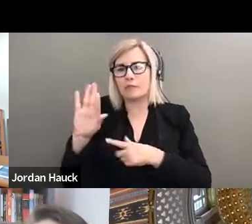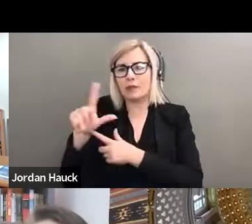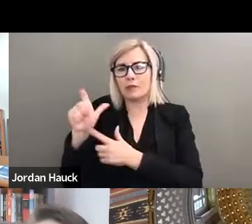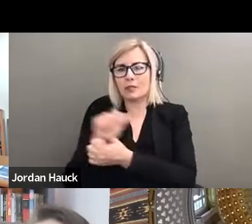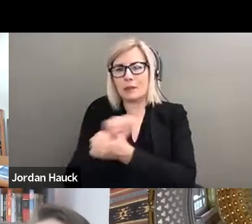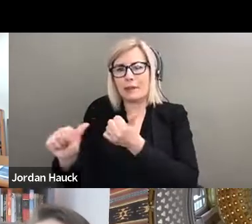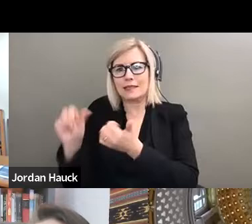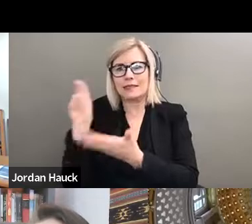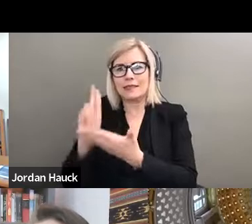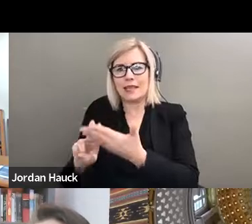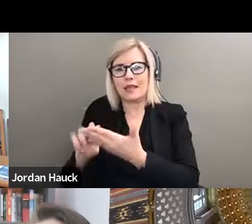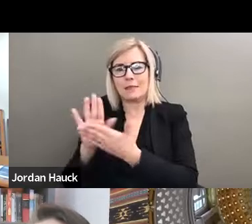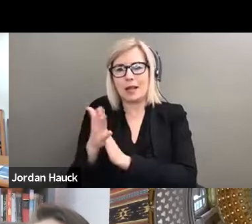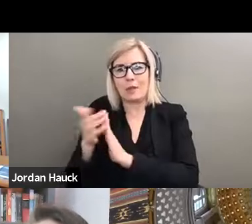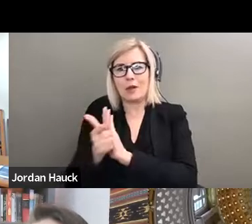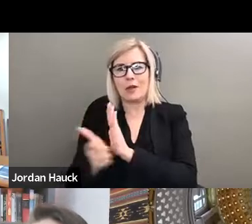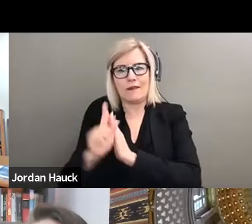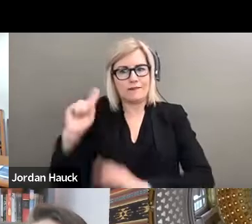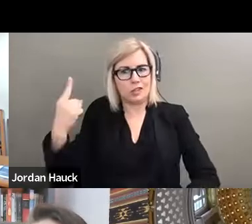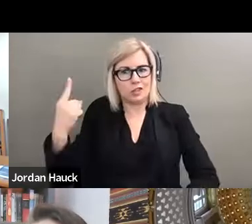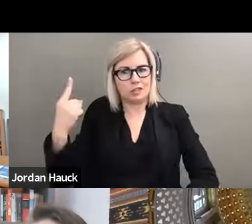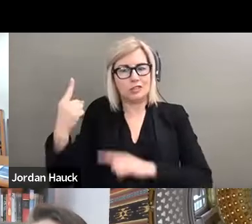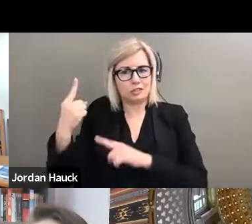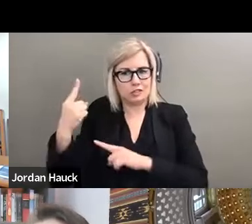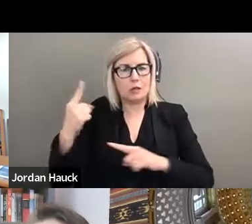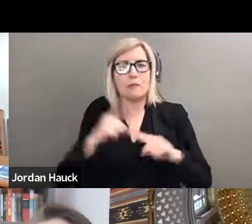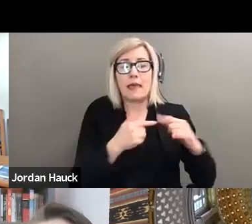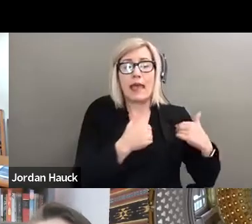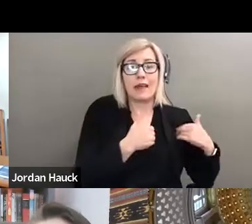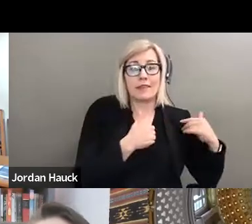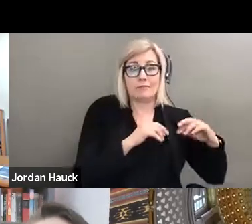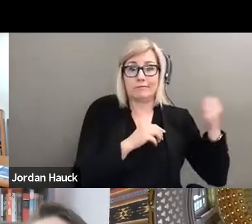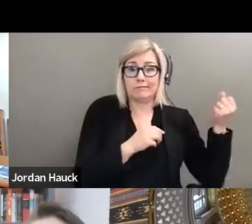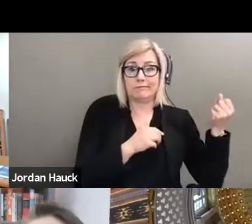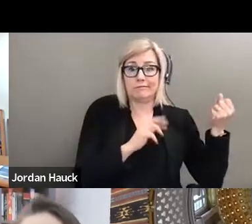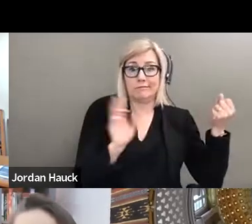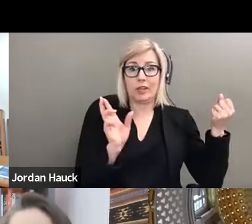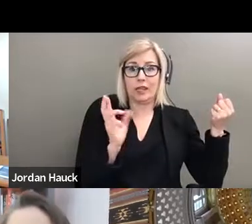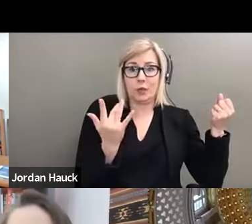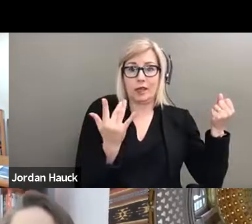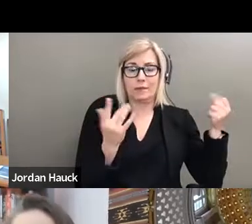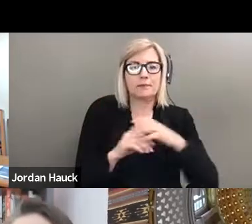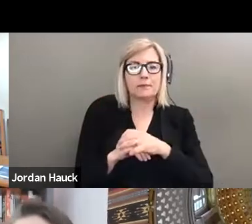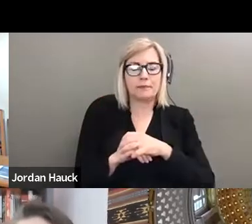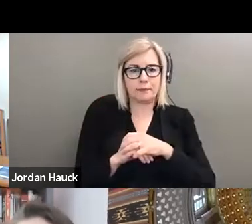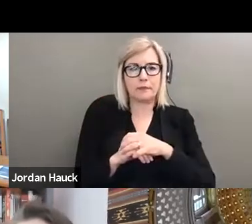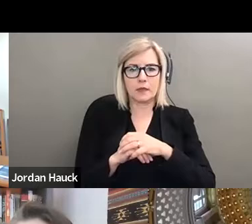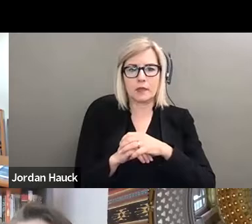into law. So it is in there to fund that request. There's